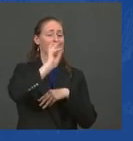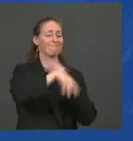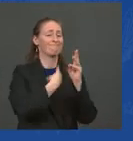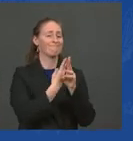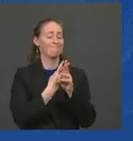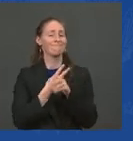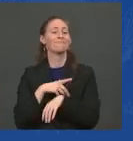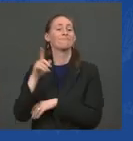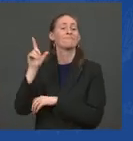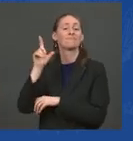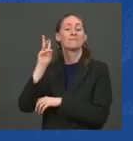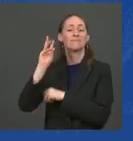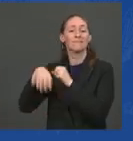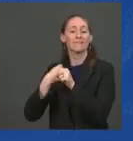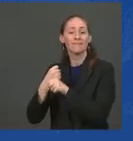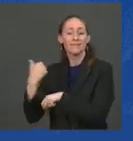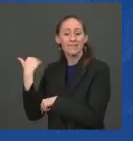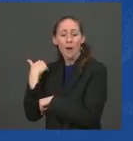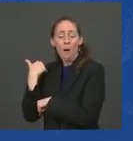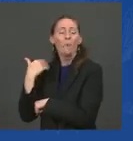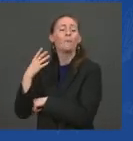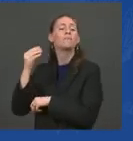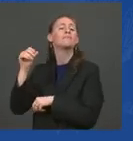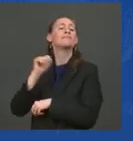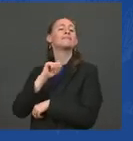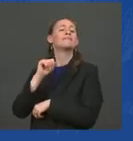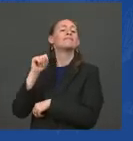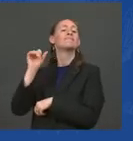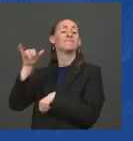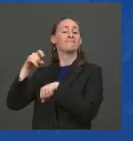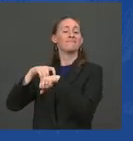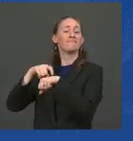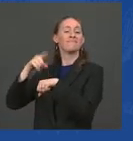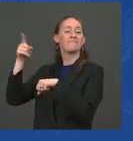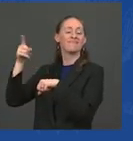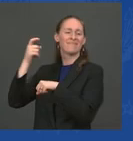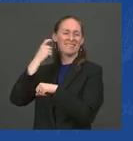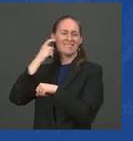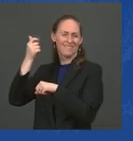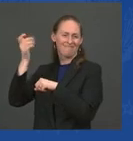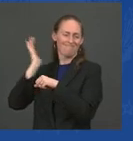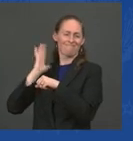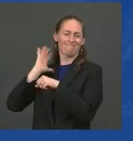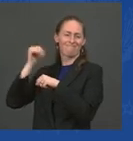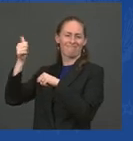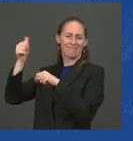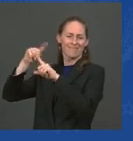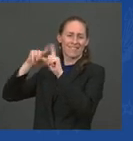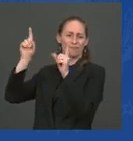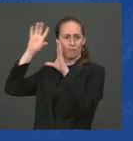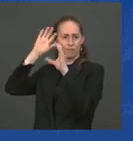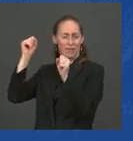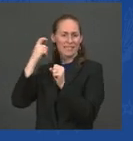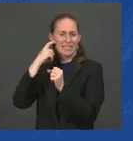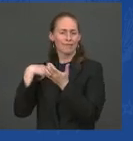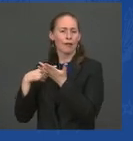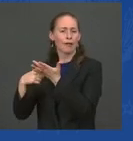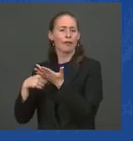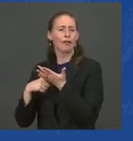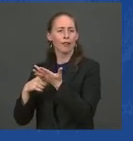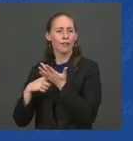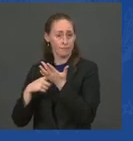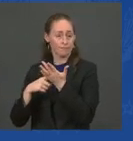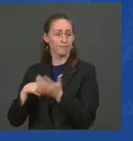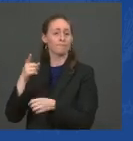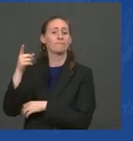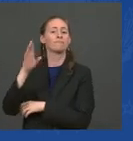States Senator, United States President, who I just spoke to, Chris, literally an hour and a half ago, Bill Clinton, he sends